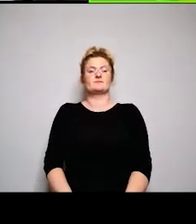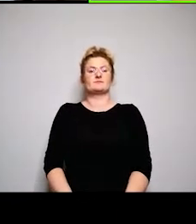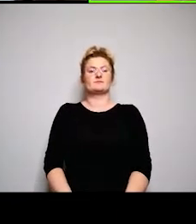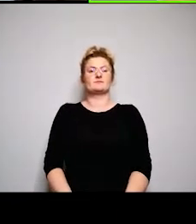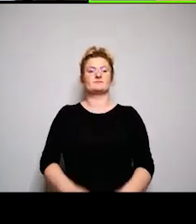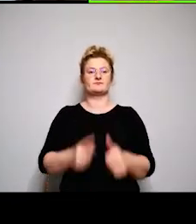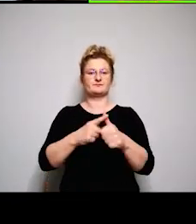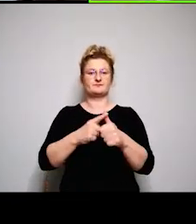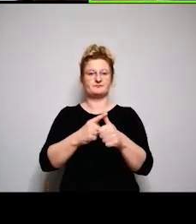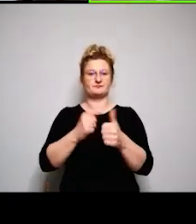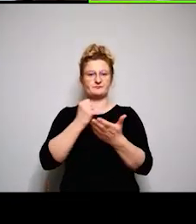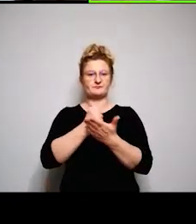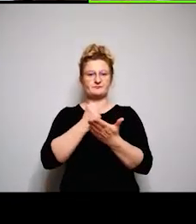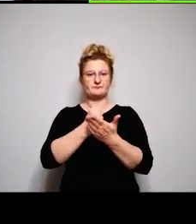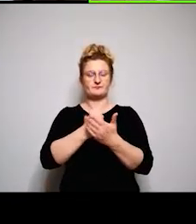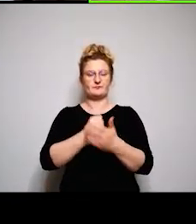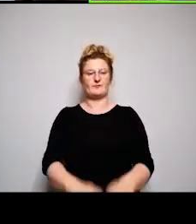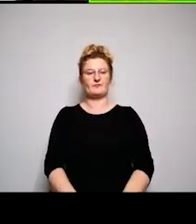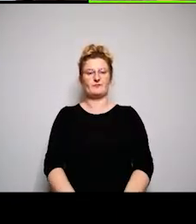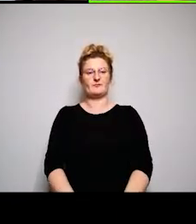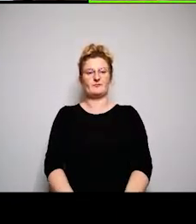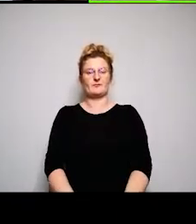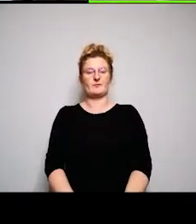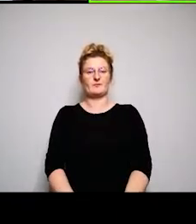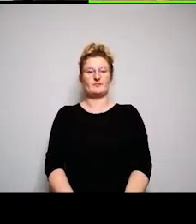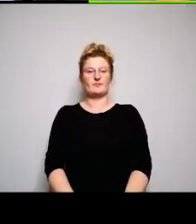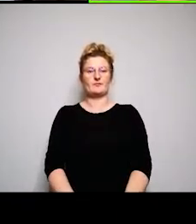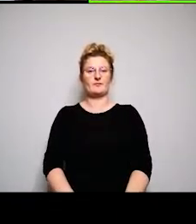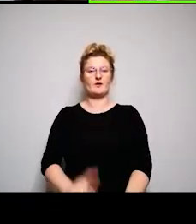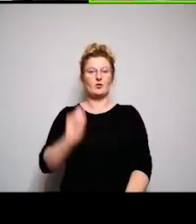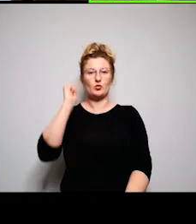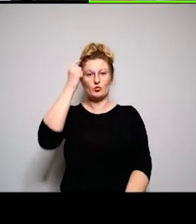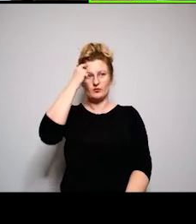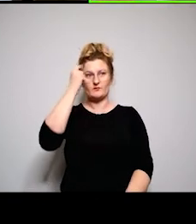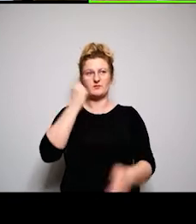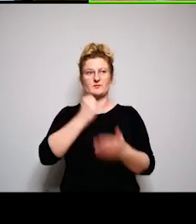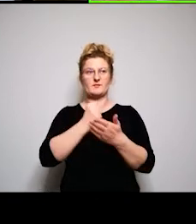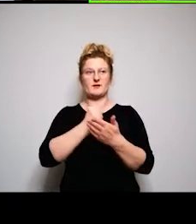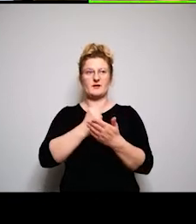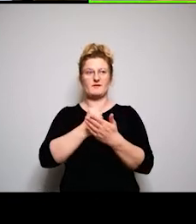I would say the key aspect of any project,